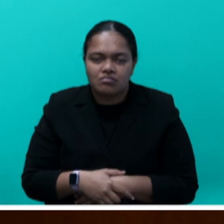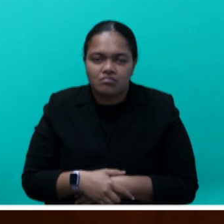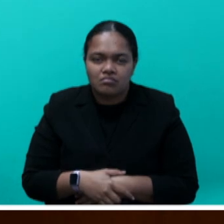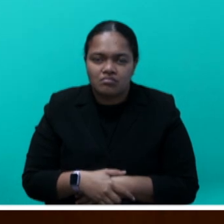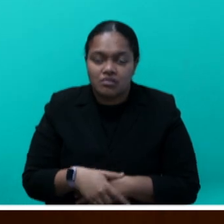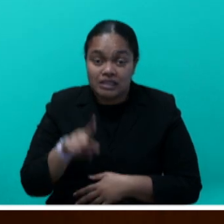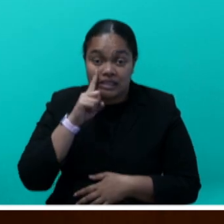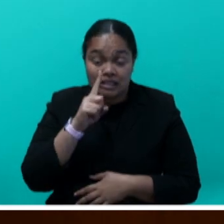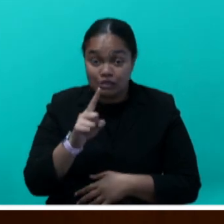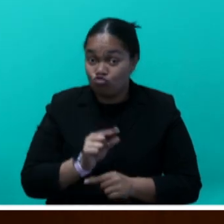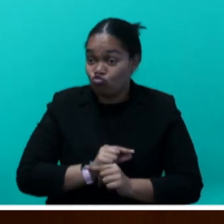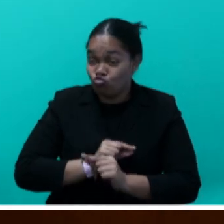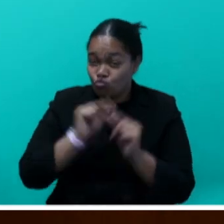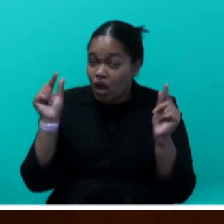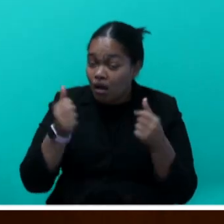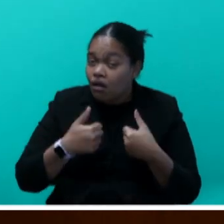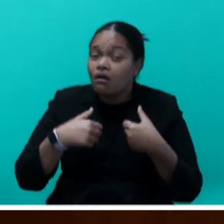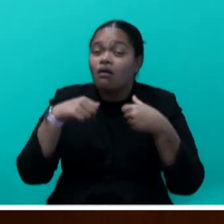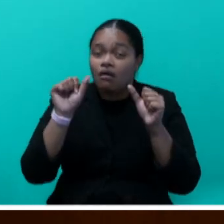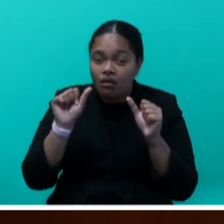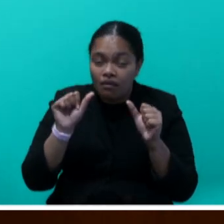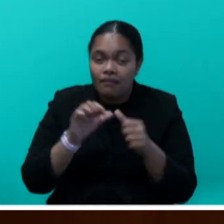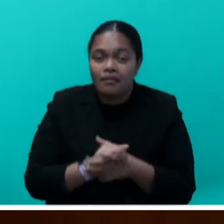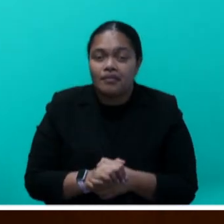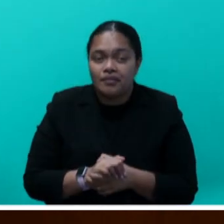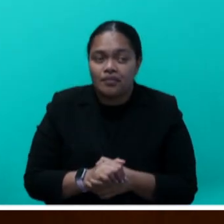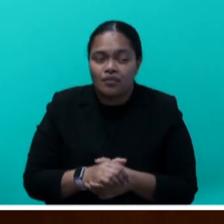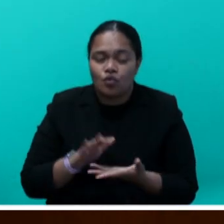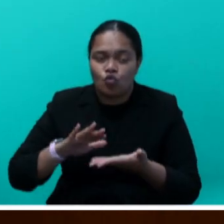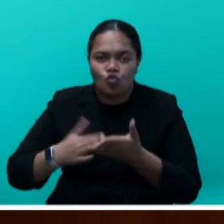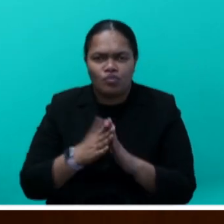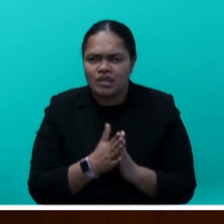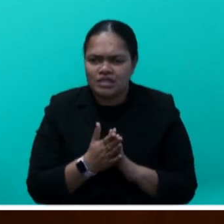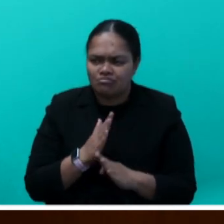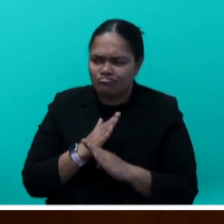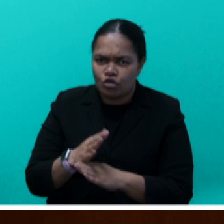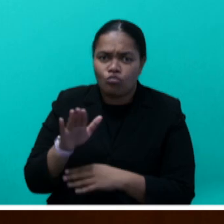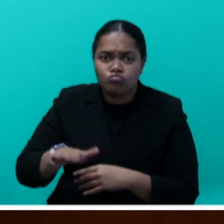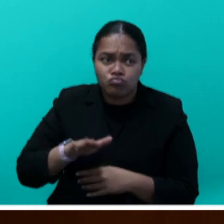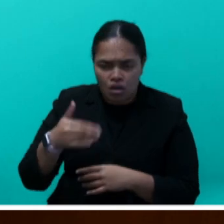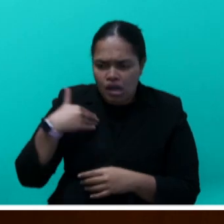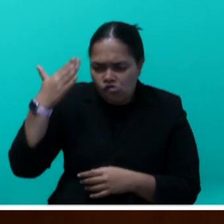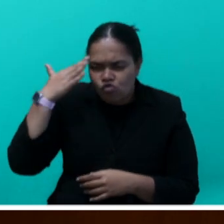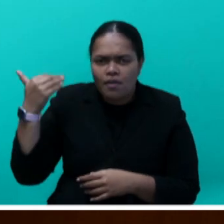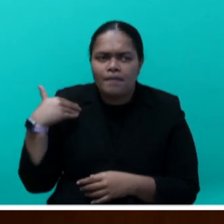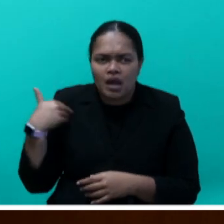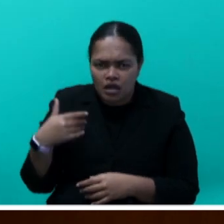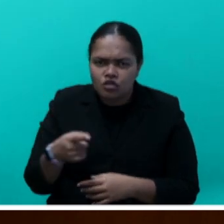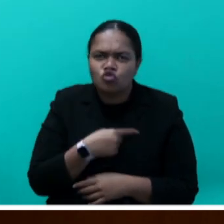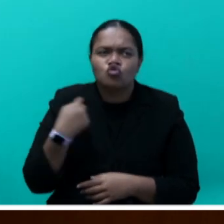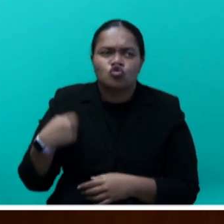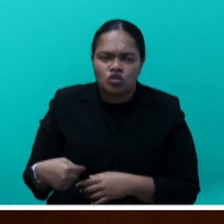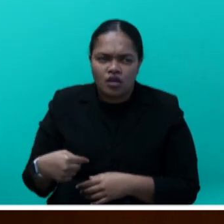Seeing the great progress made to lift these communities out of poverty, I was reminded of the Chinese